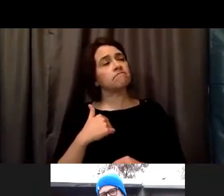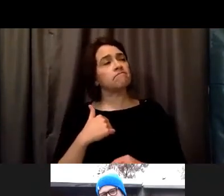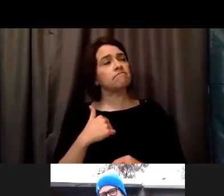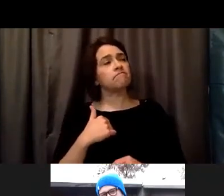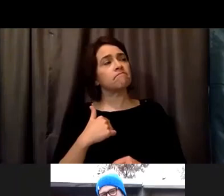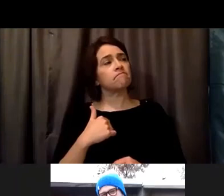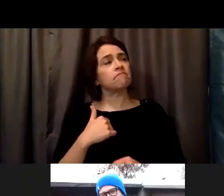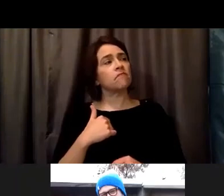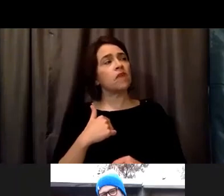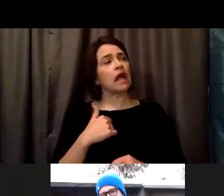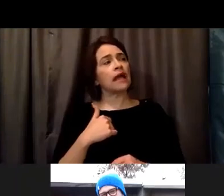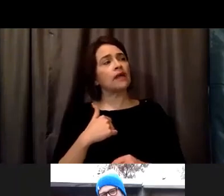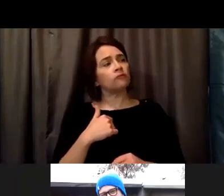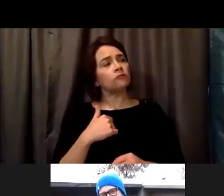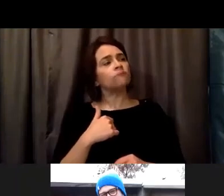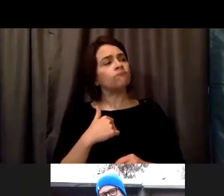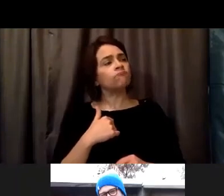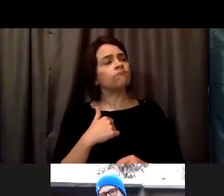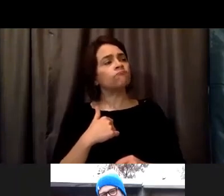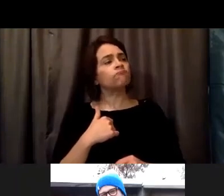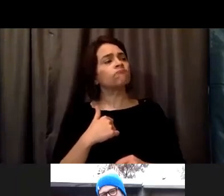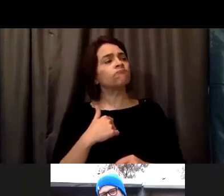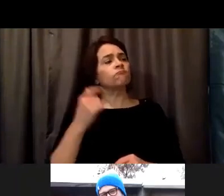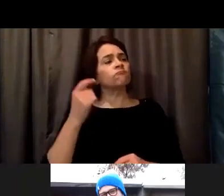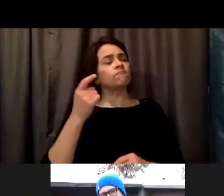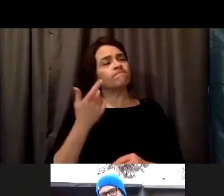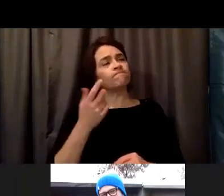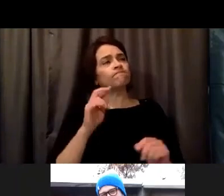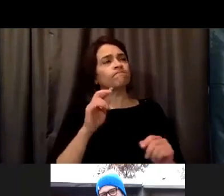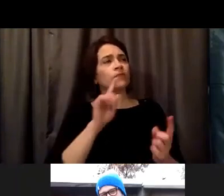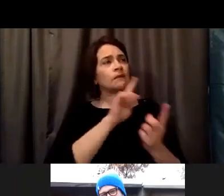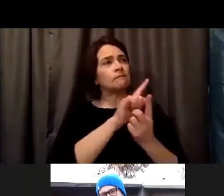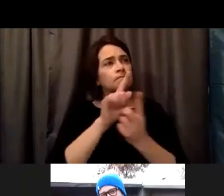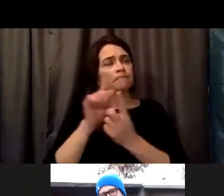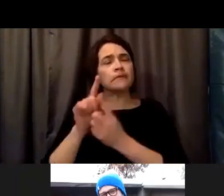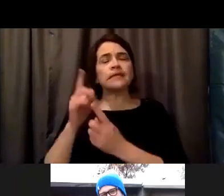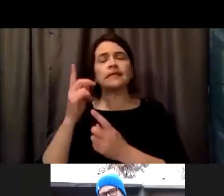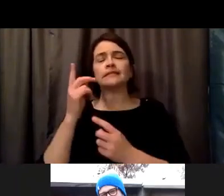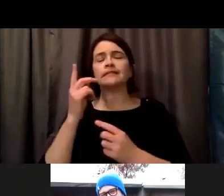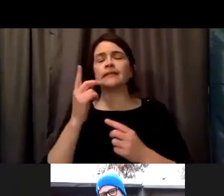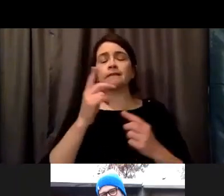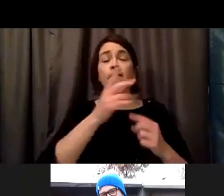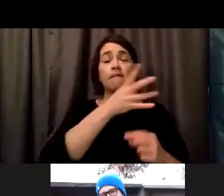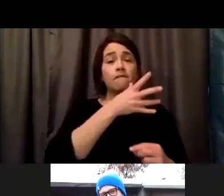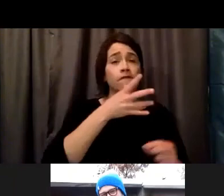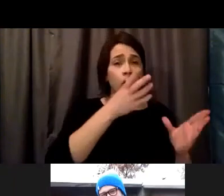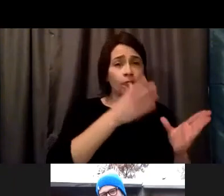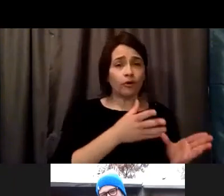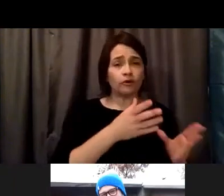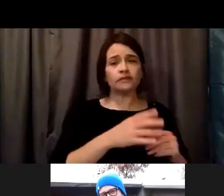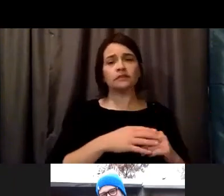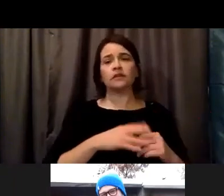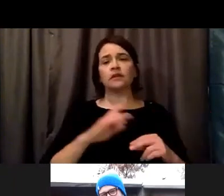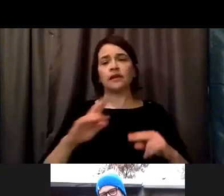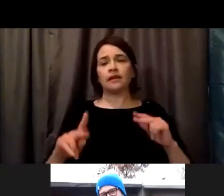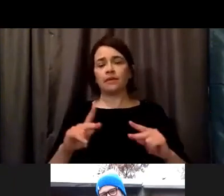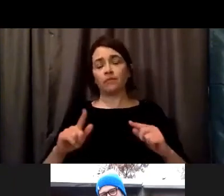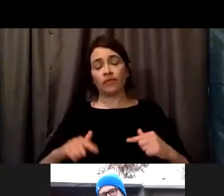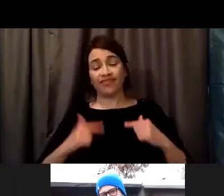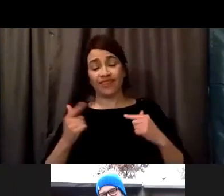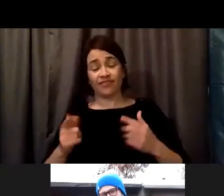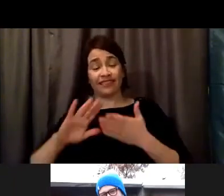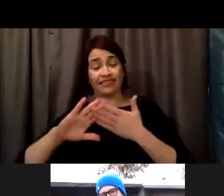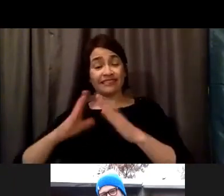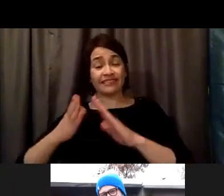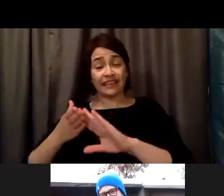our farmers and how they live, and how this city dwellers, how they live, and how government